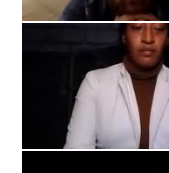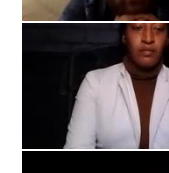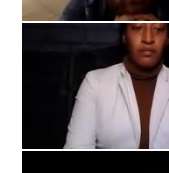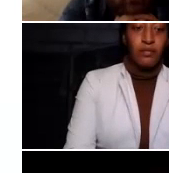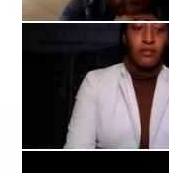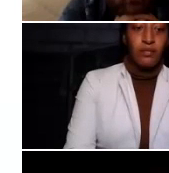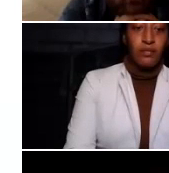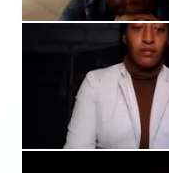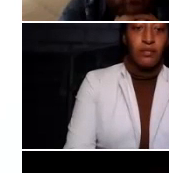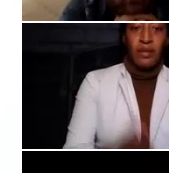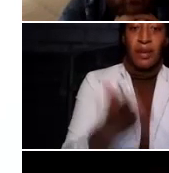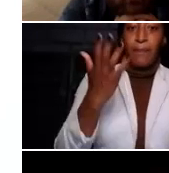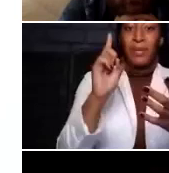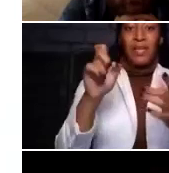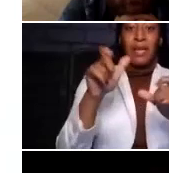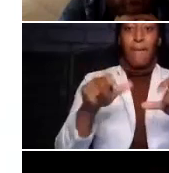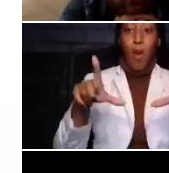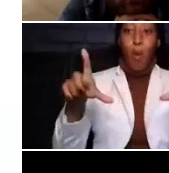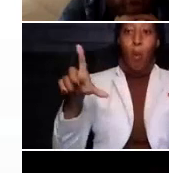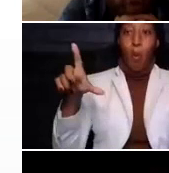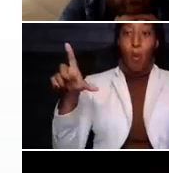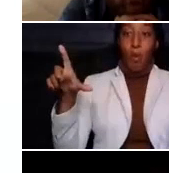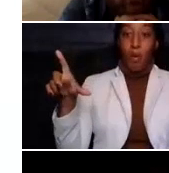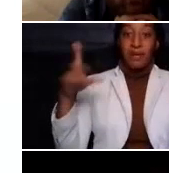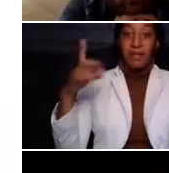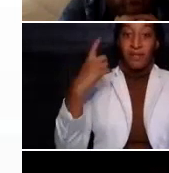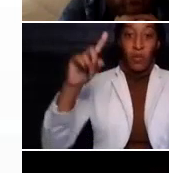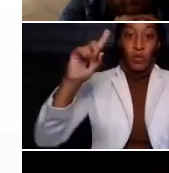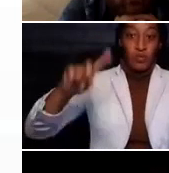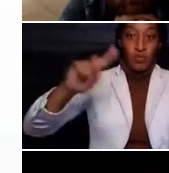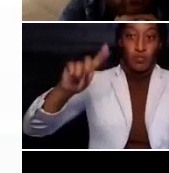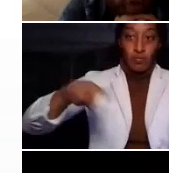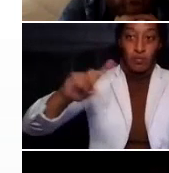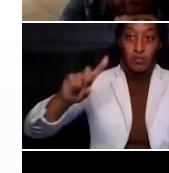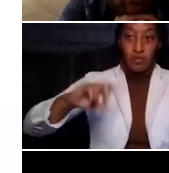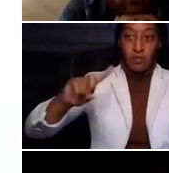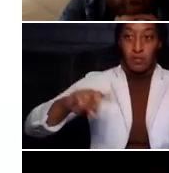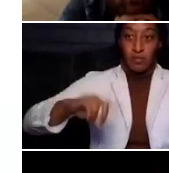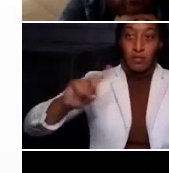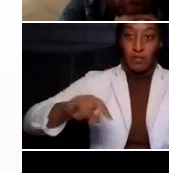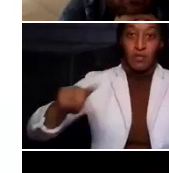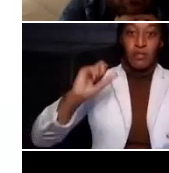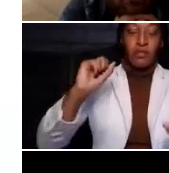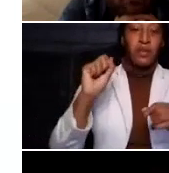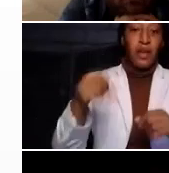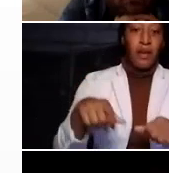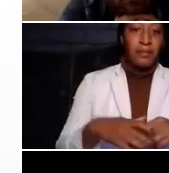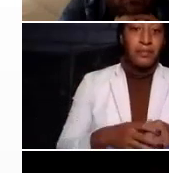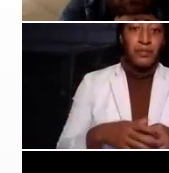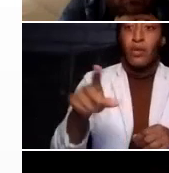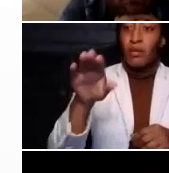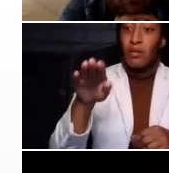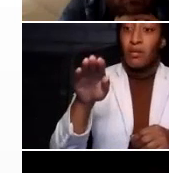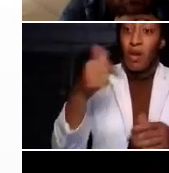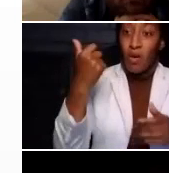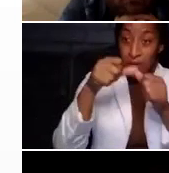Maybe I gotta blow it up for it to scroll. Let's see, there we go, okay? So now just remember, some of the things they're